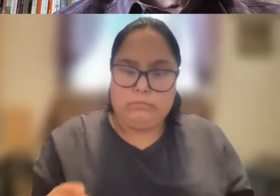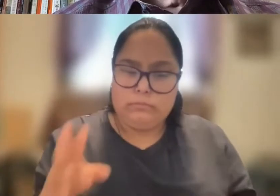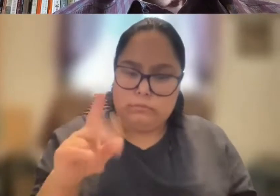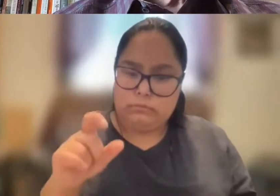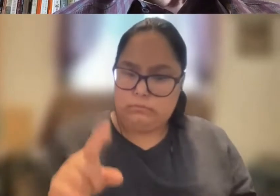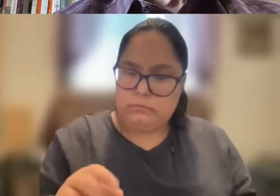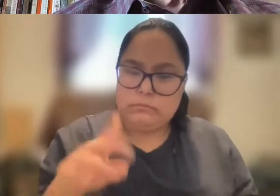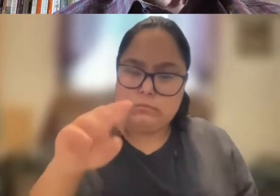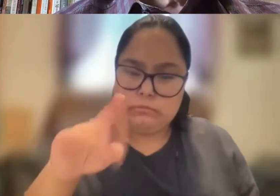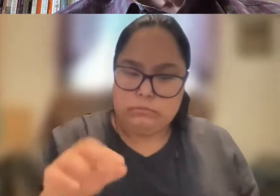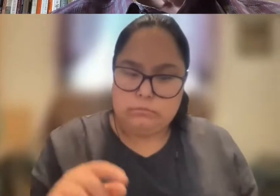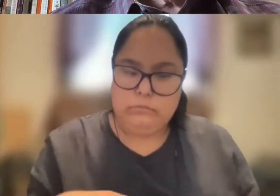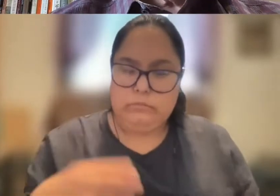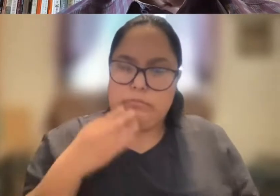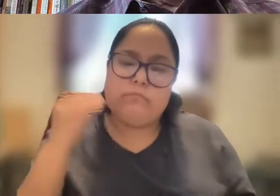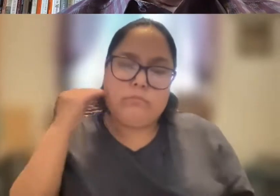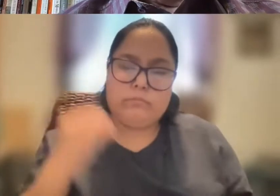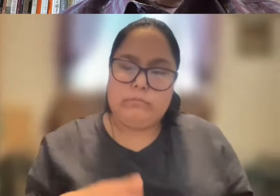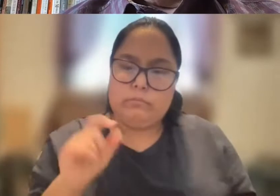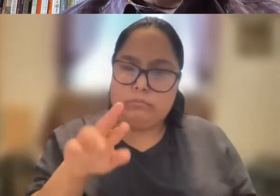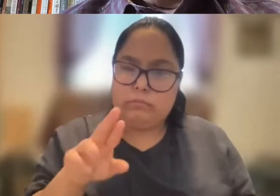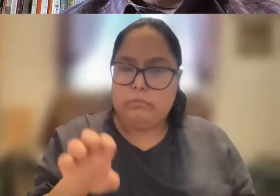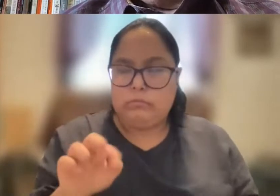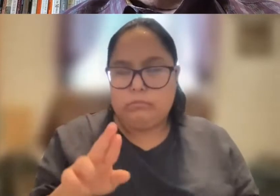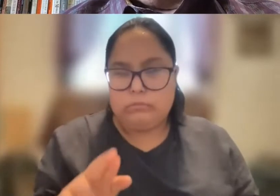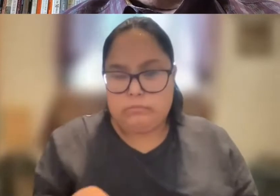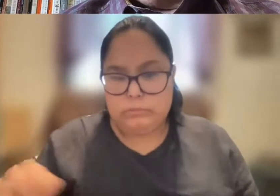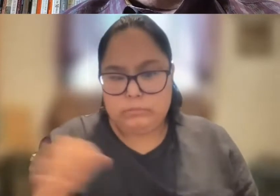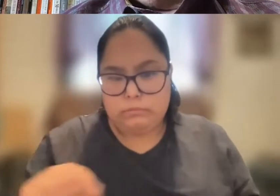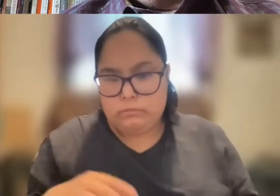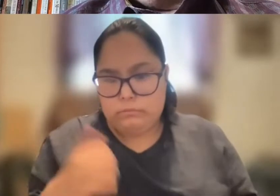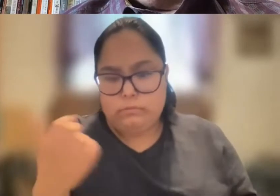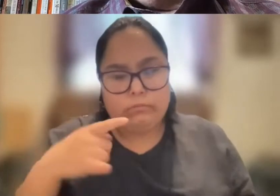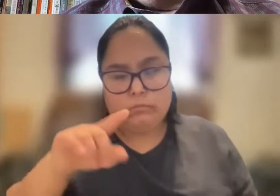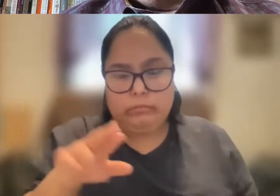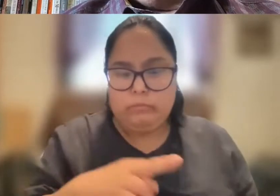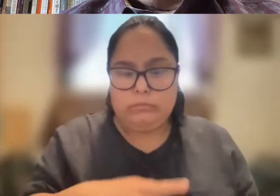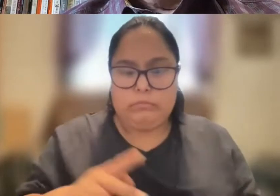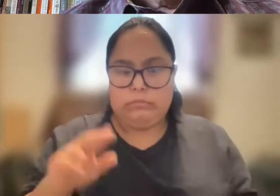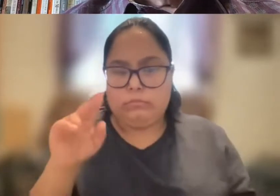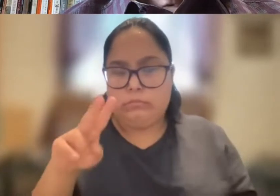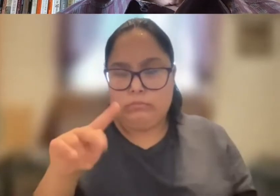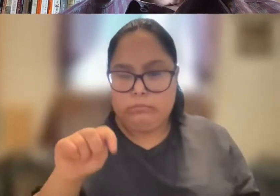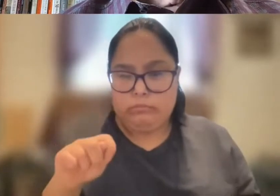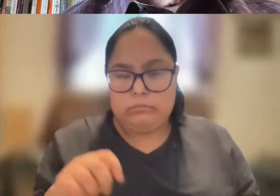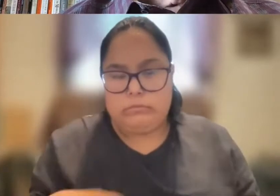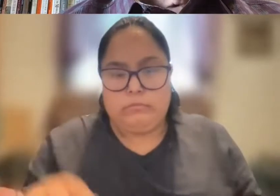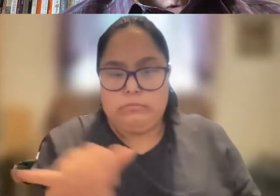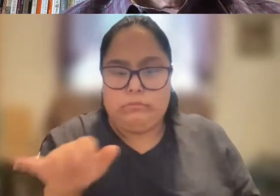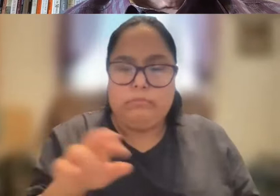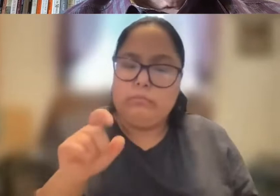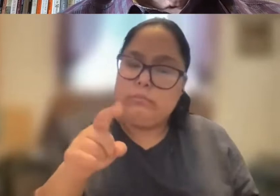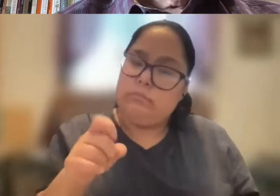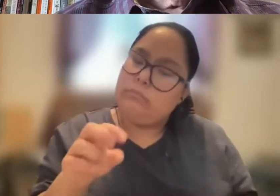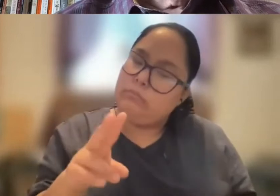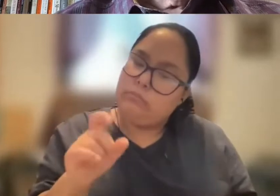tour. So when I got home, I went and spoke to our administrator at the unit, and I said, I'd like to apply for same-sex